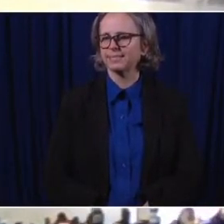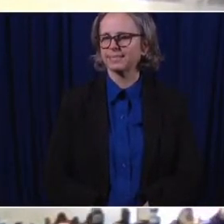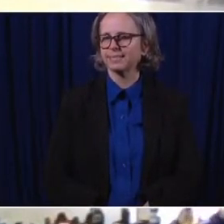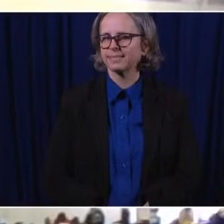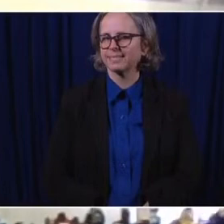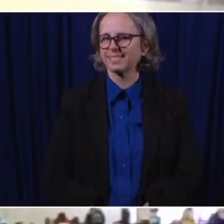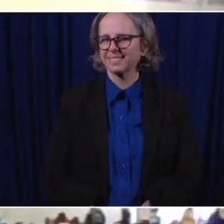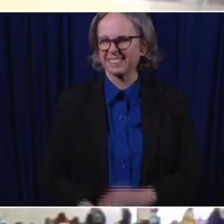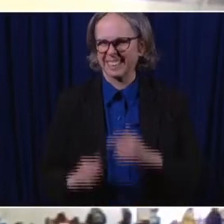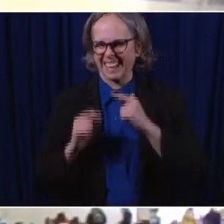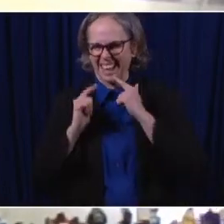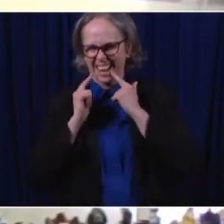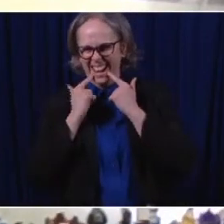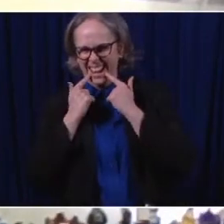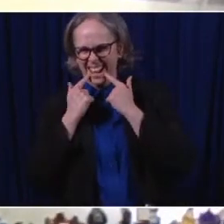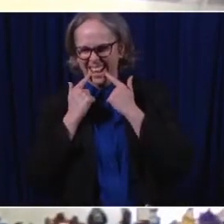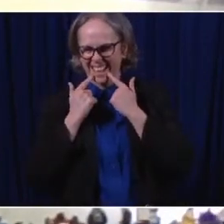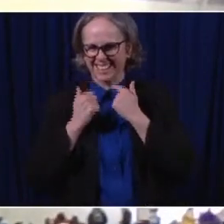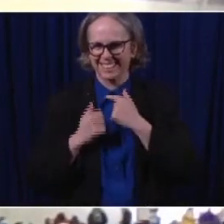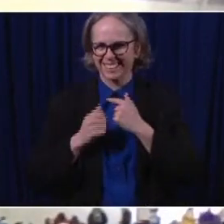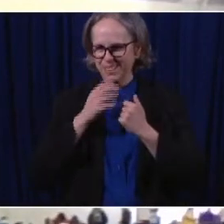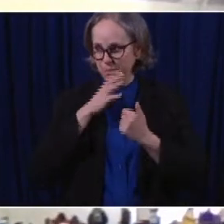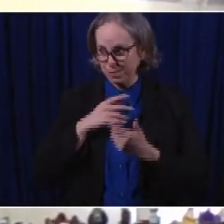All finished?